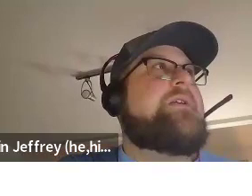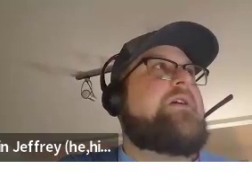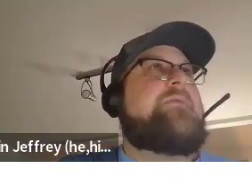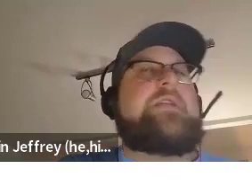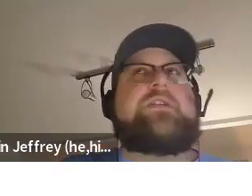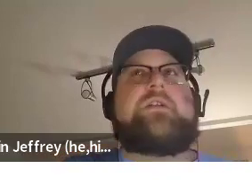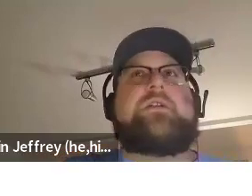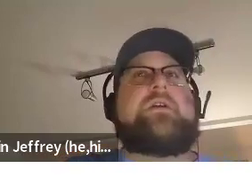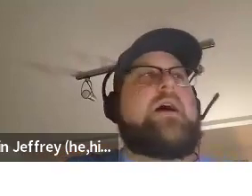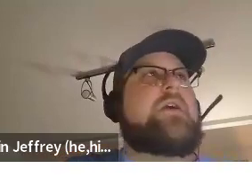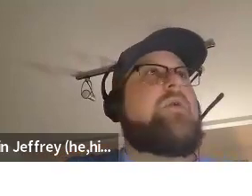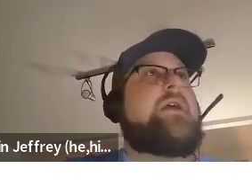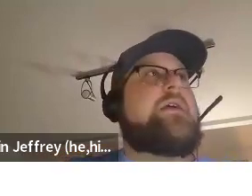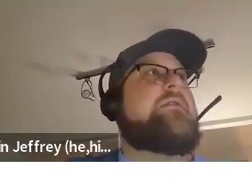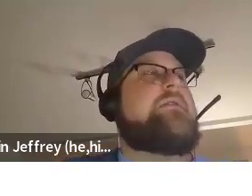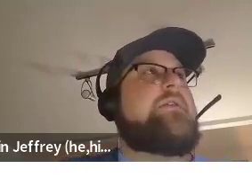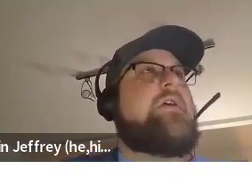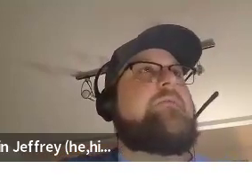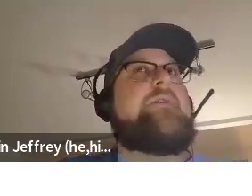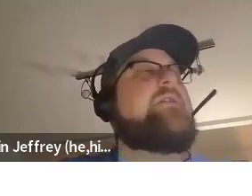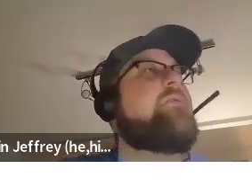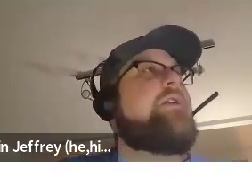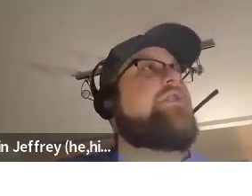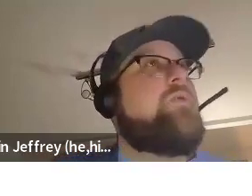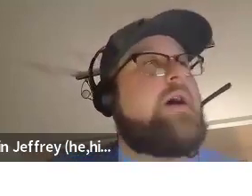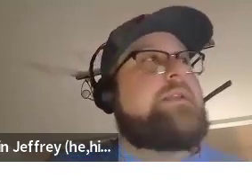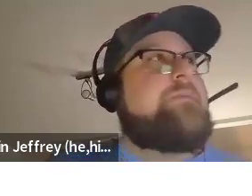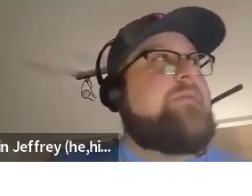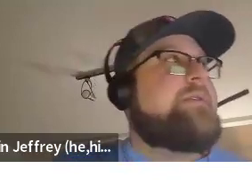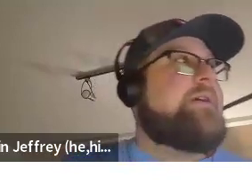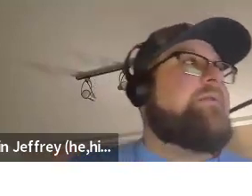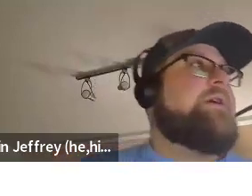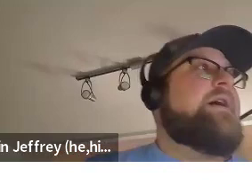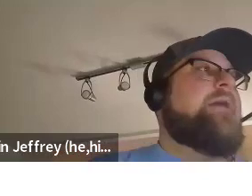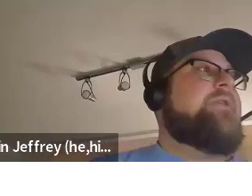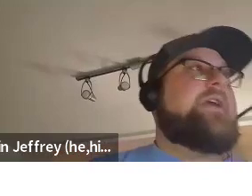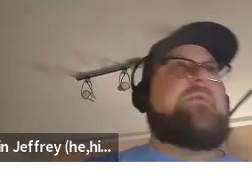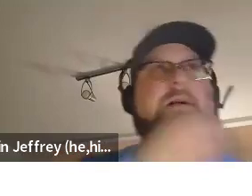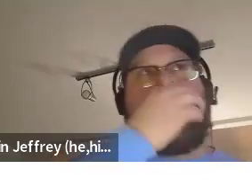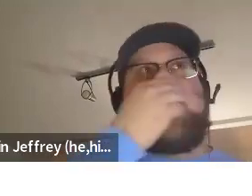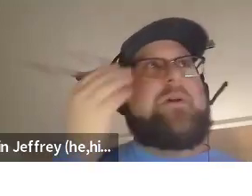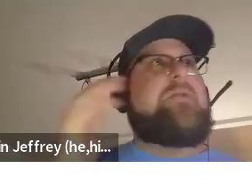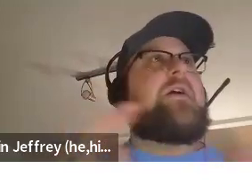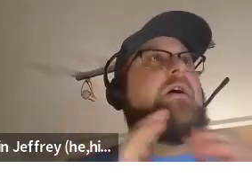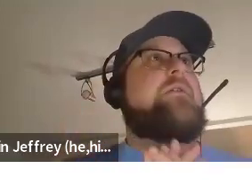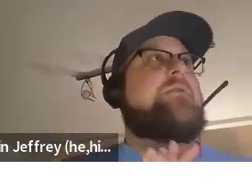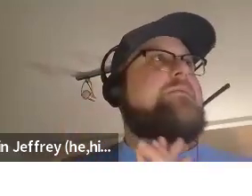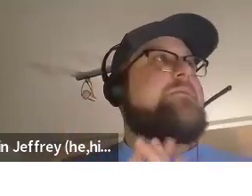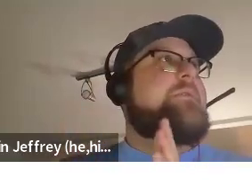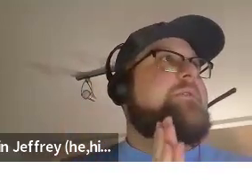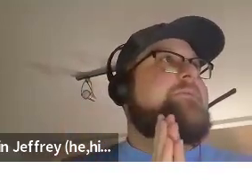how to keep this conversation going and, pivot the way that you want it to pivot. So I want to thank you all. I want to